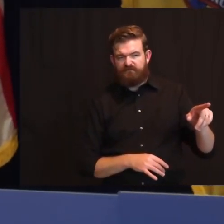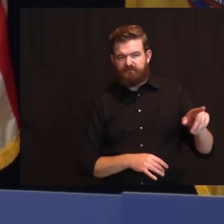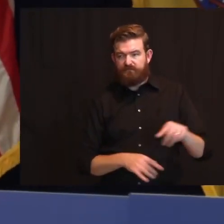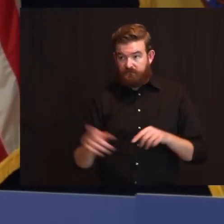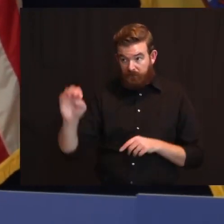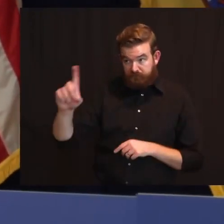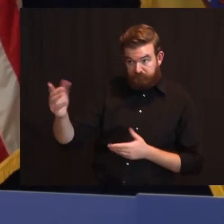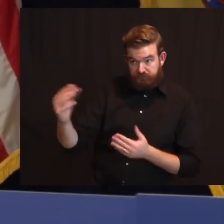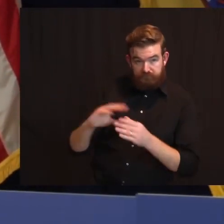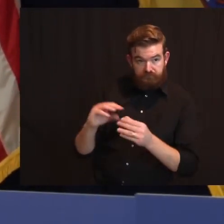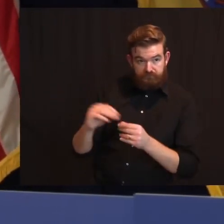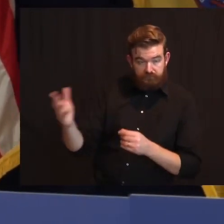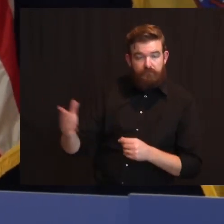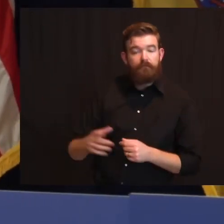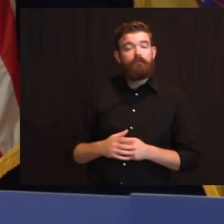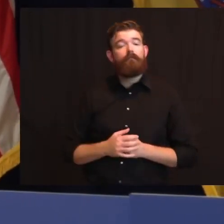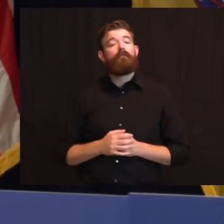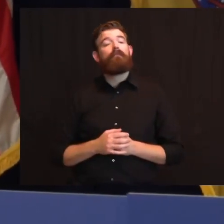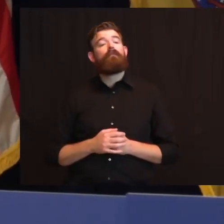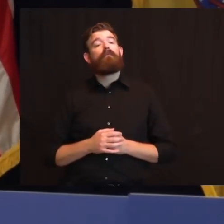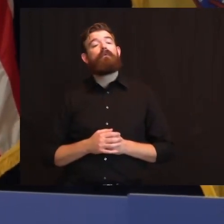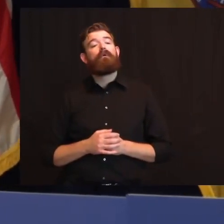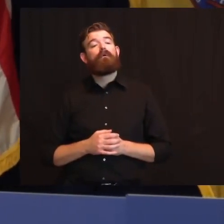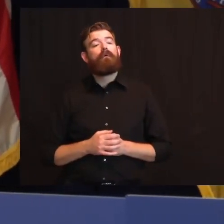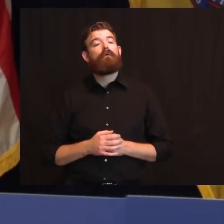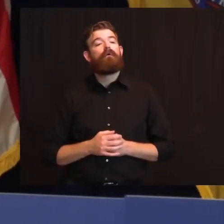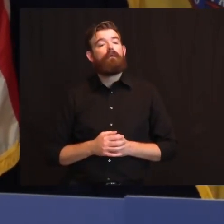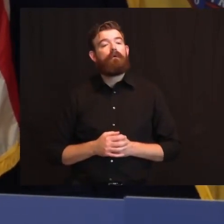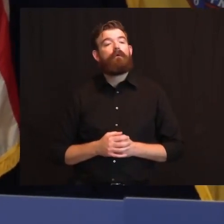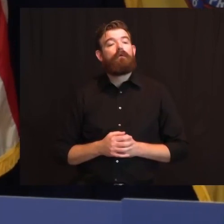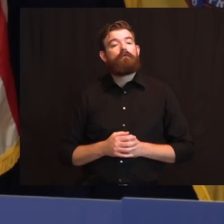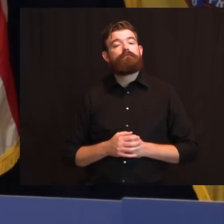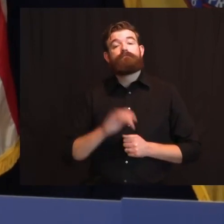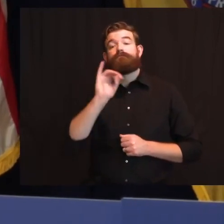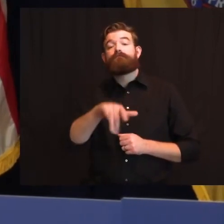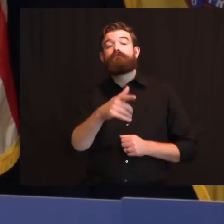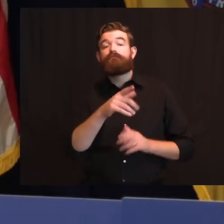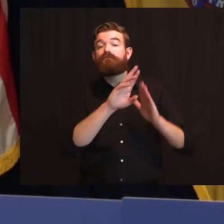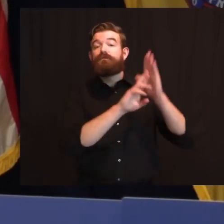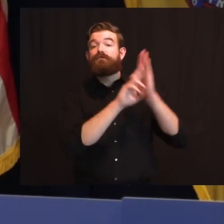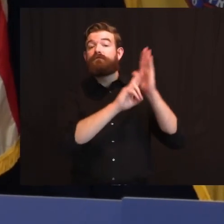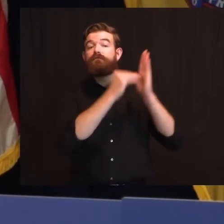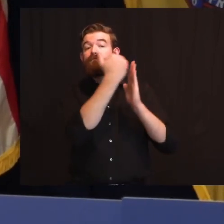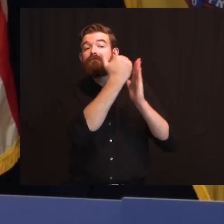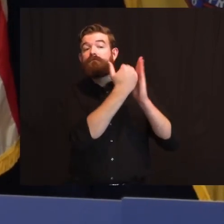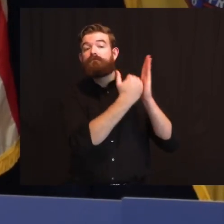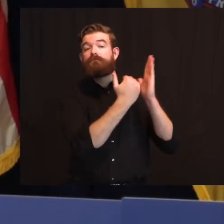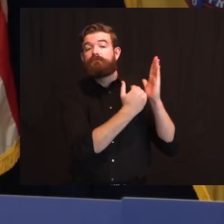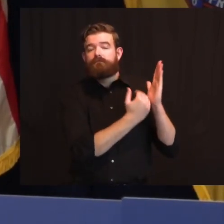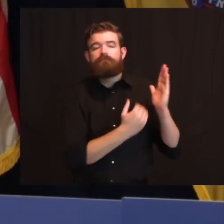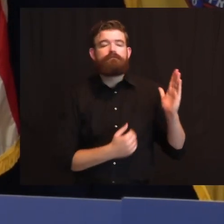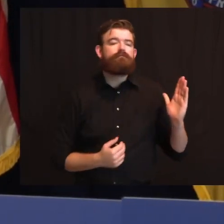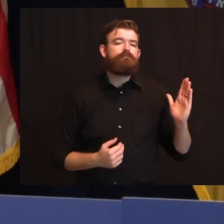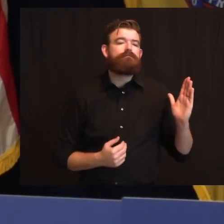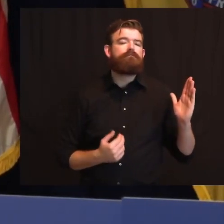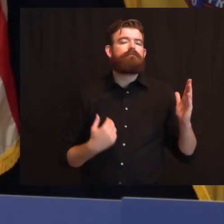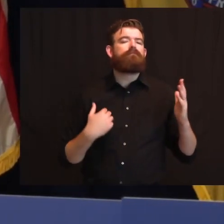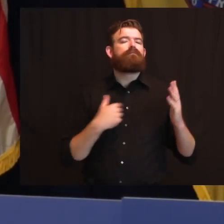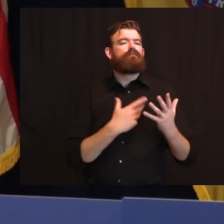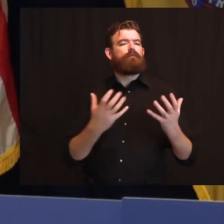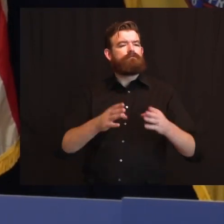So when we put guidance together, we tried to be general enough so that people understand what they should be doing, and as